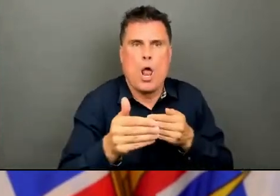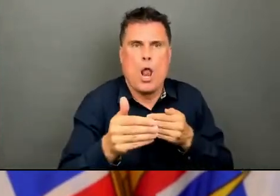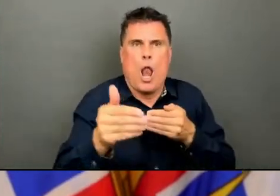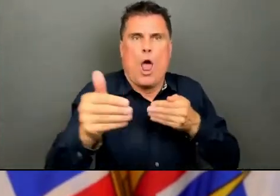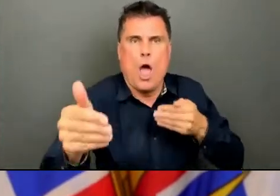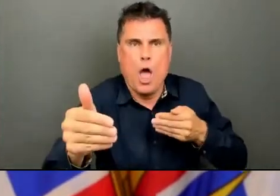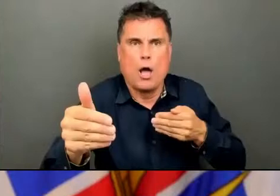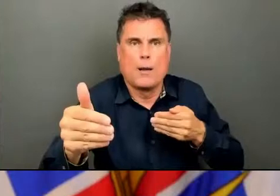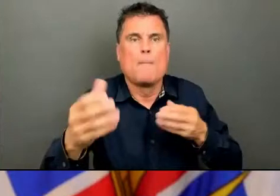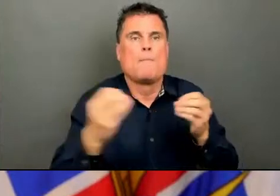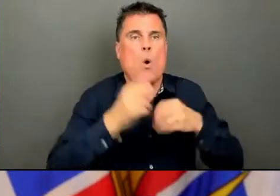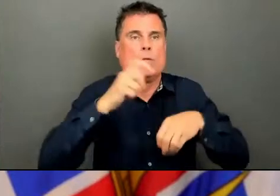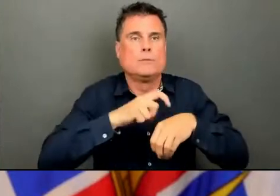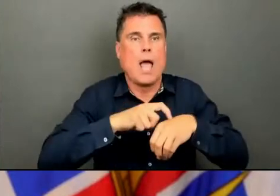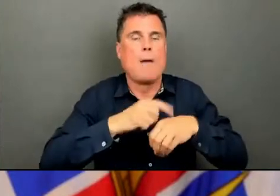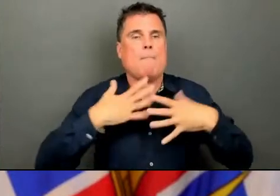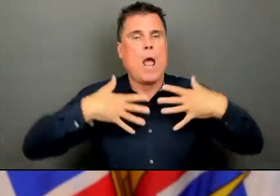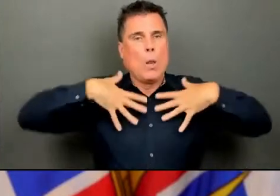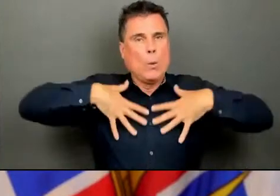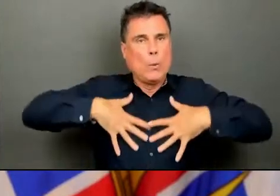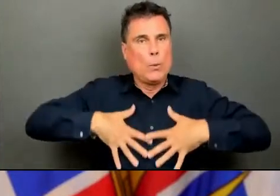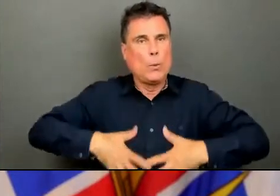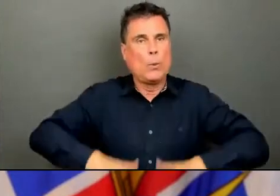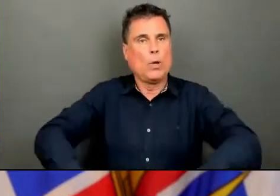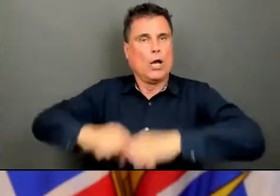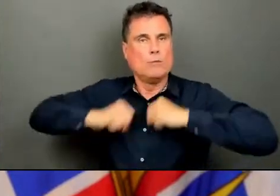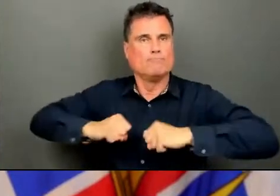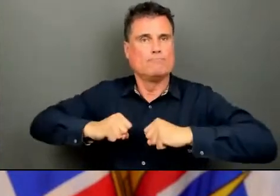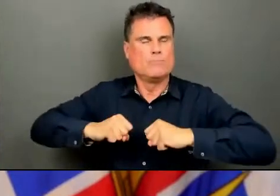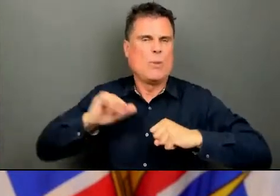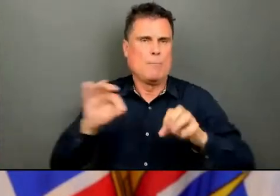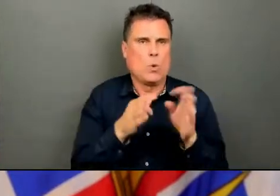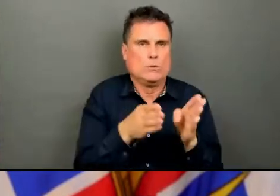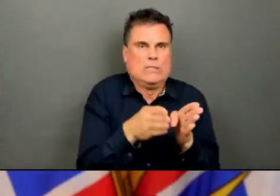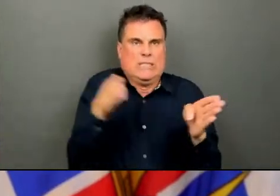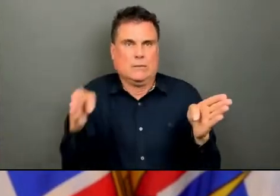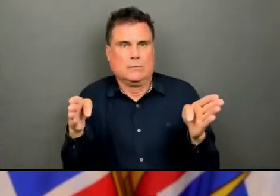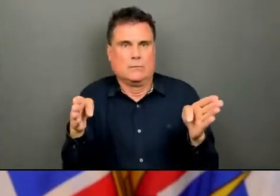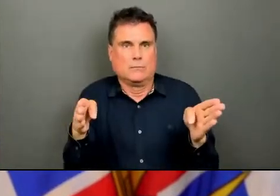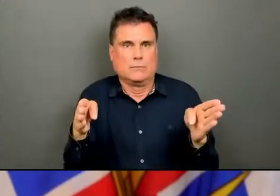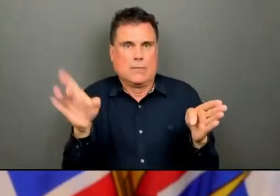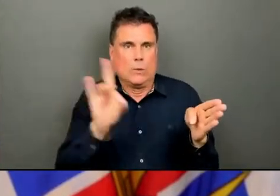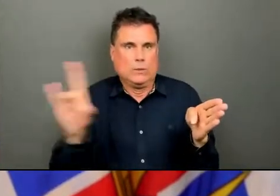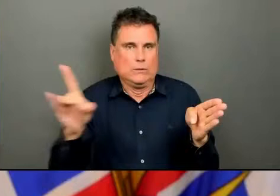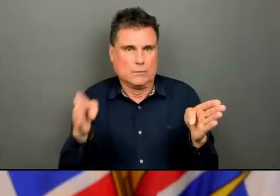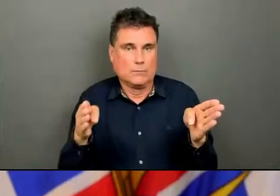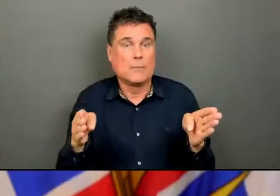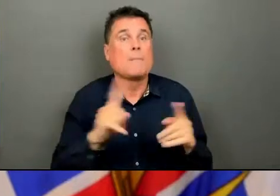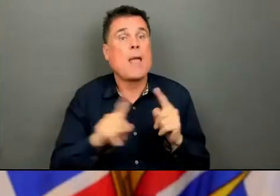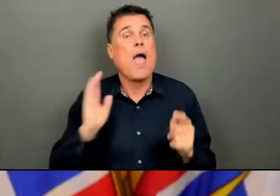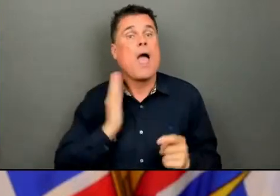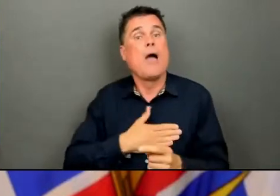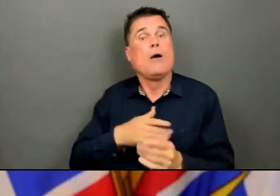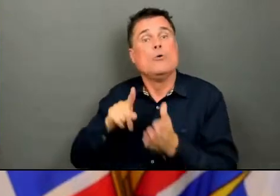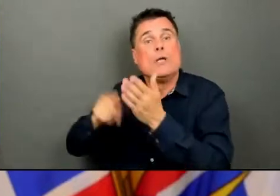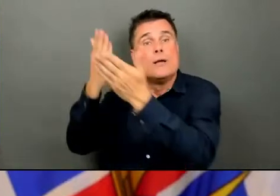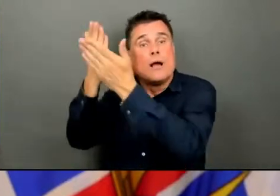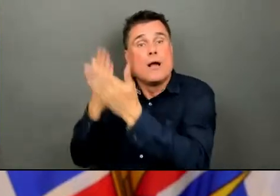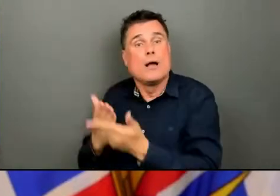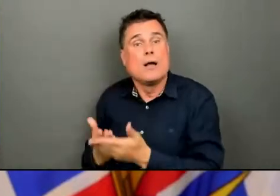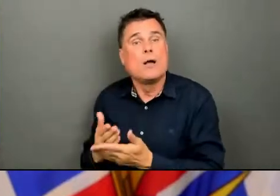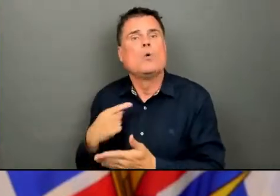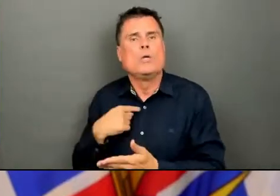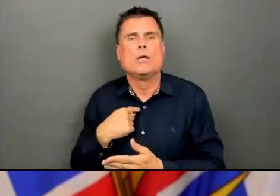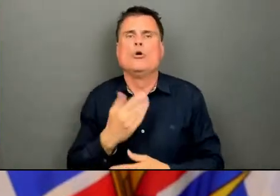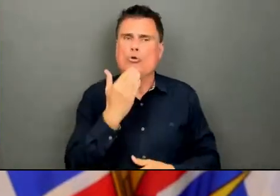on. But the bottom line is the very real world experience and evidence shows us that we have good protection